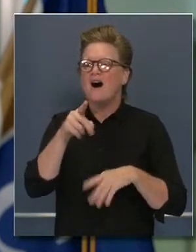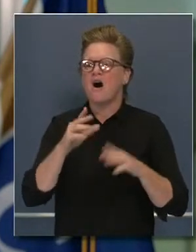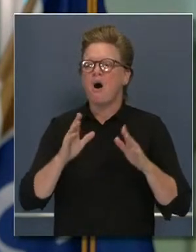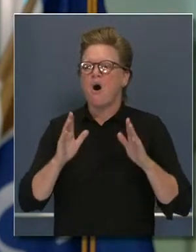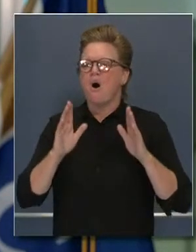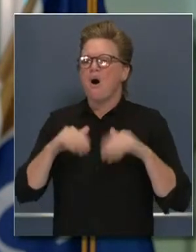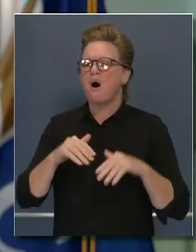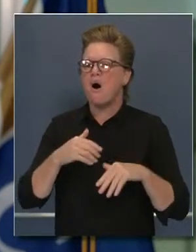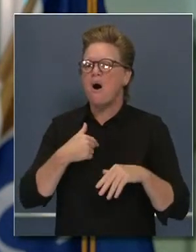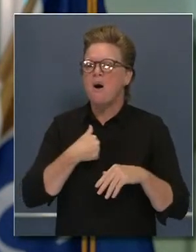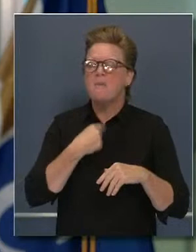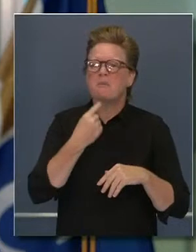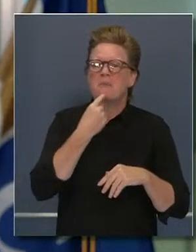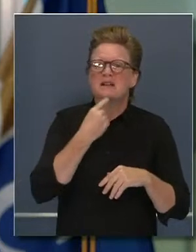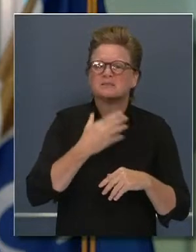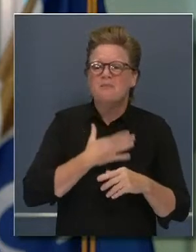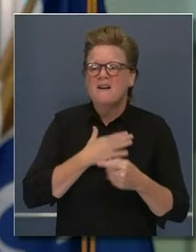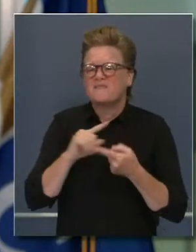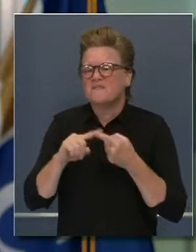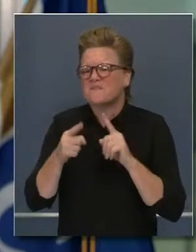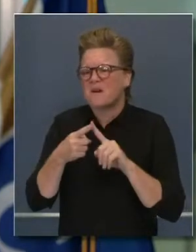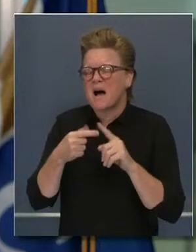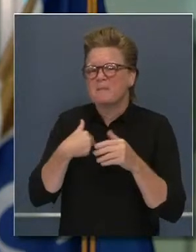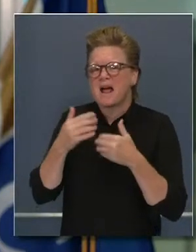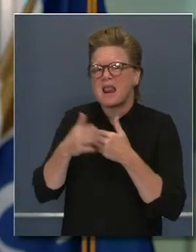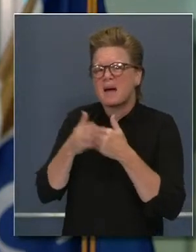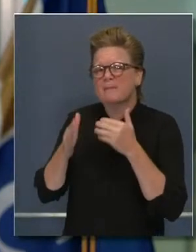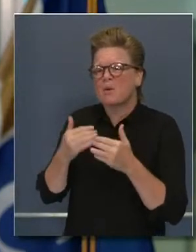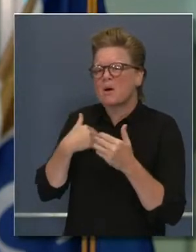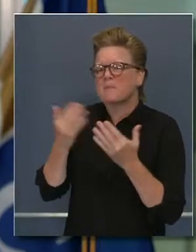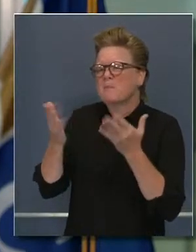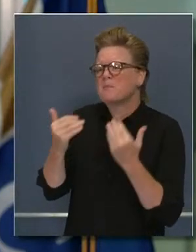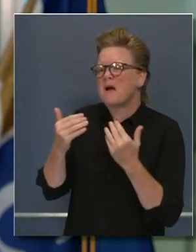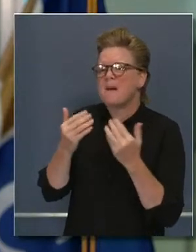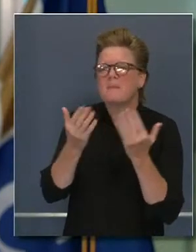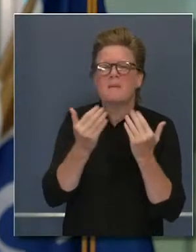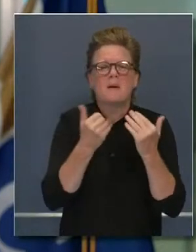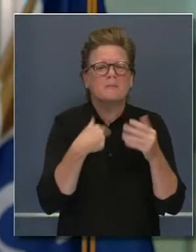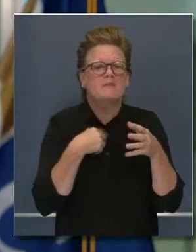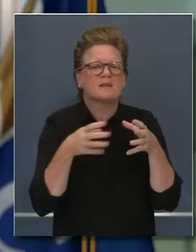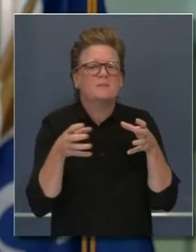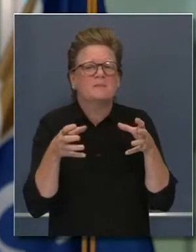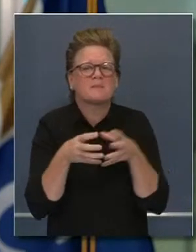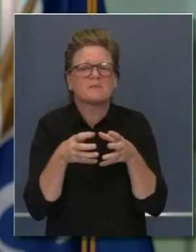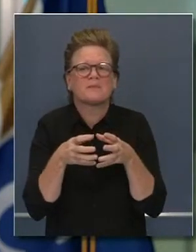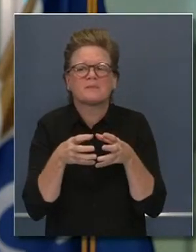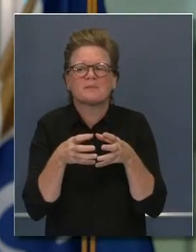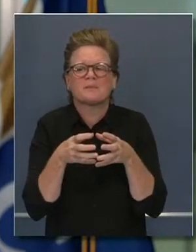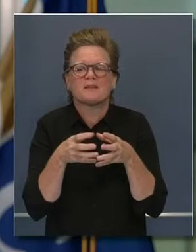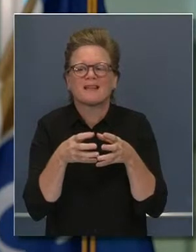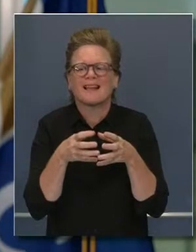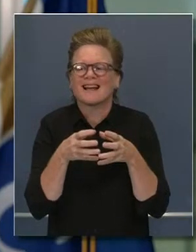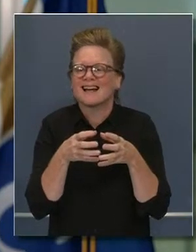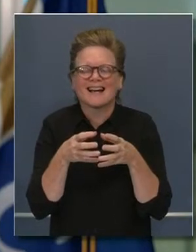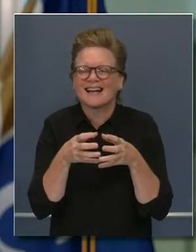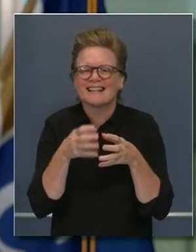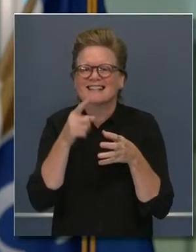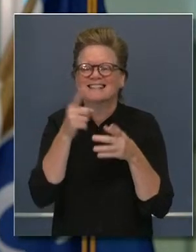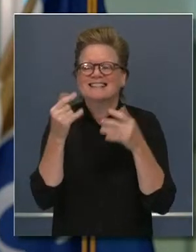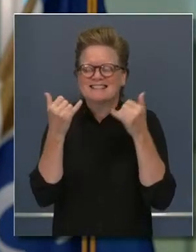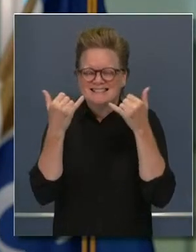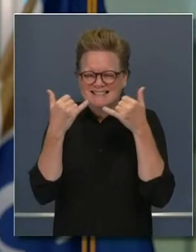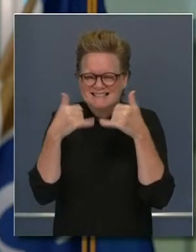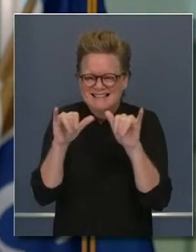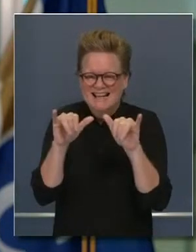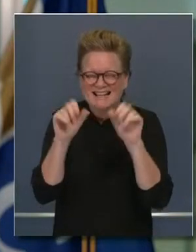or neighbors or friends in our backyards, that we do everything in our power to practice the physical distancing and the social